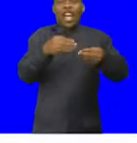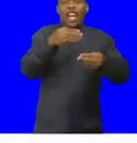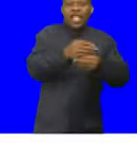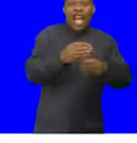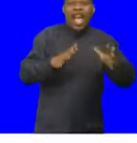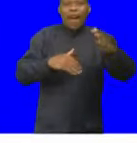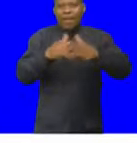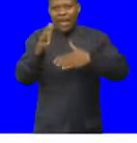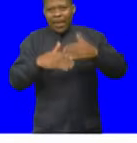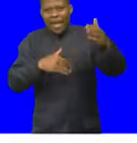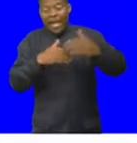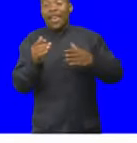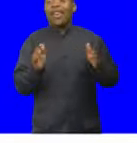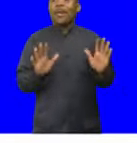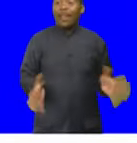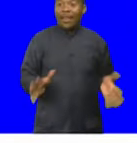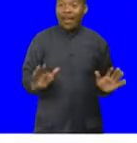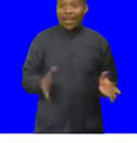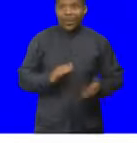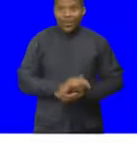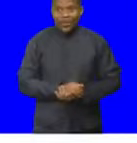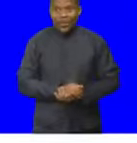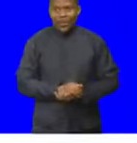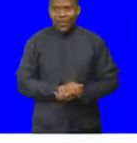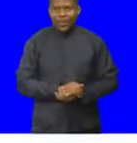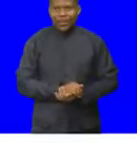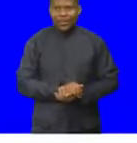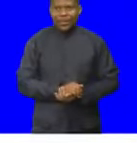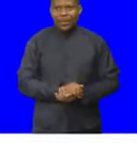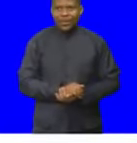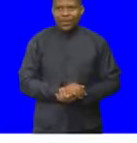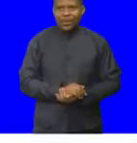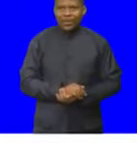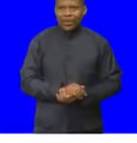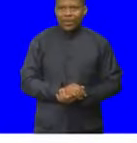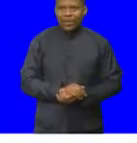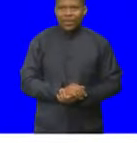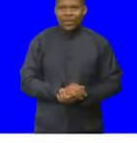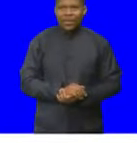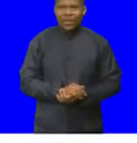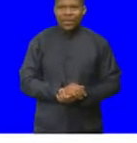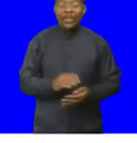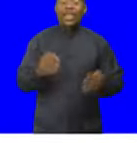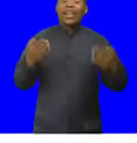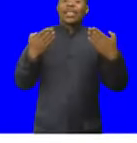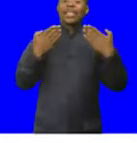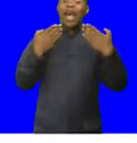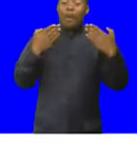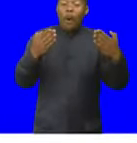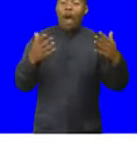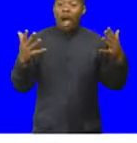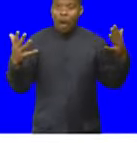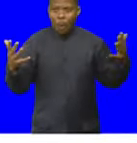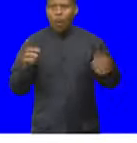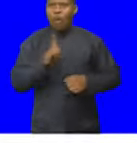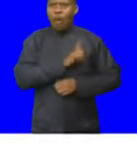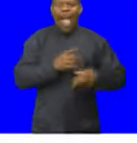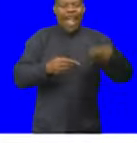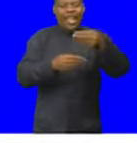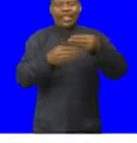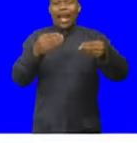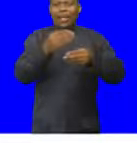lekwakhelwa letimakethe sikhathi lesithe. Muhle kakhulu kakhulu kakhulu kakhulu kakhulu.